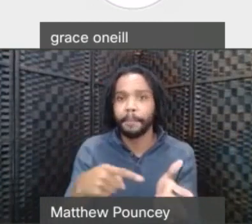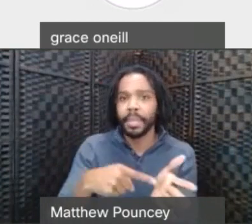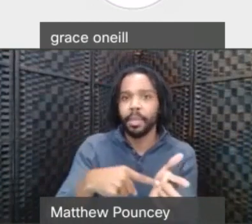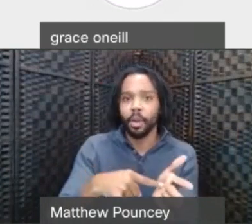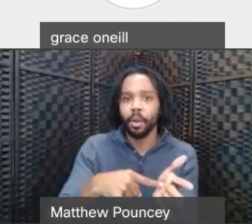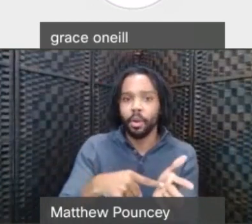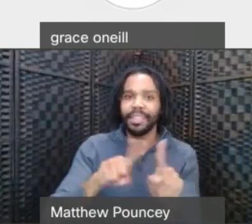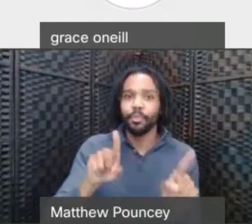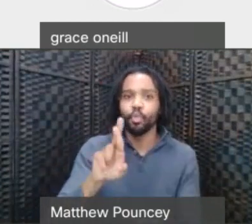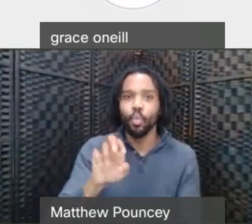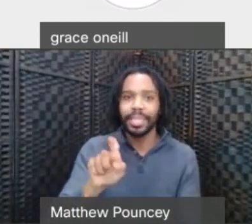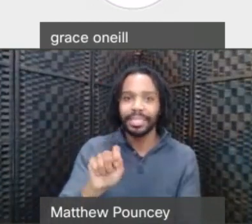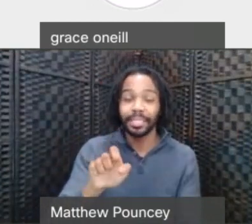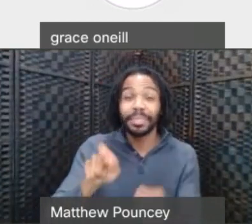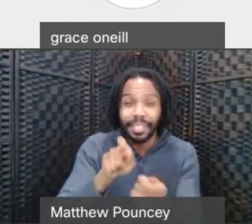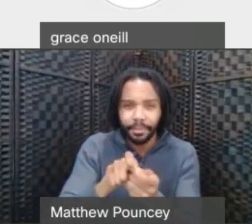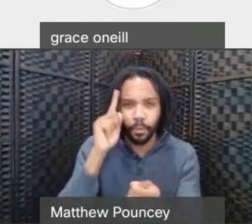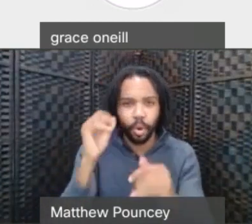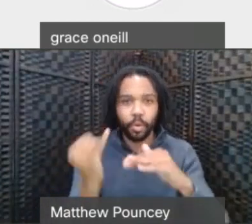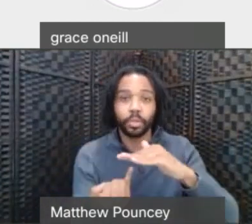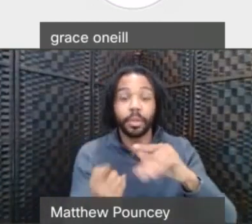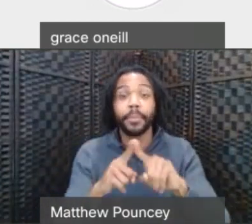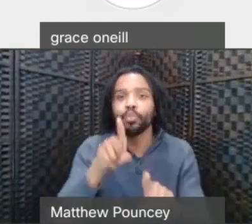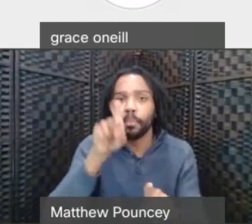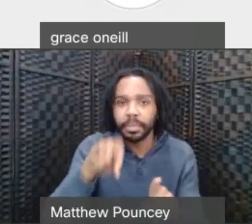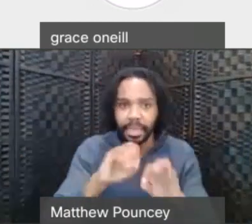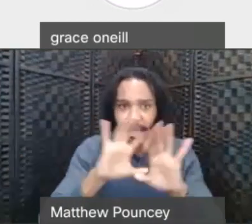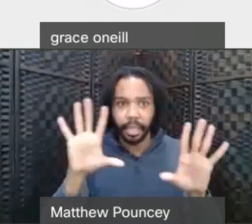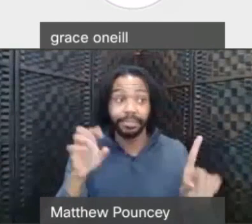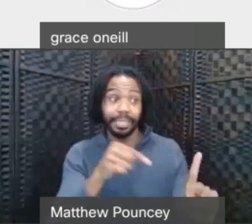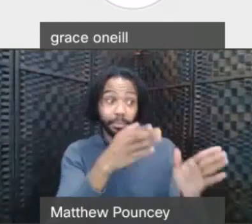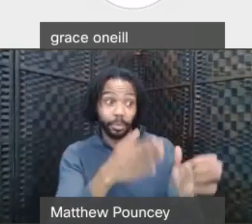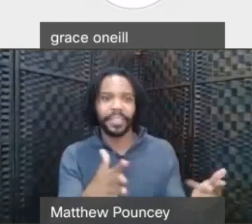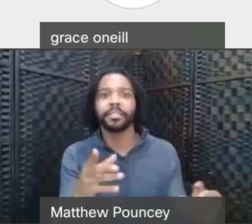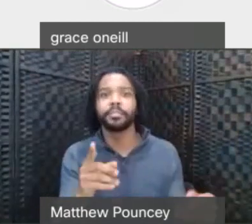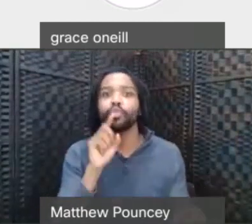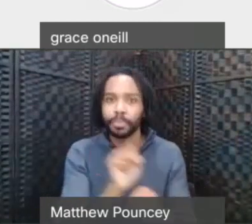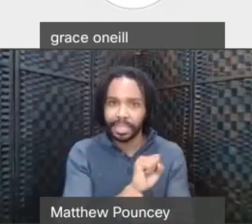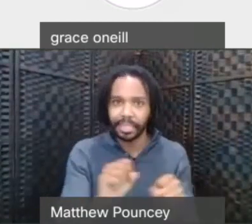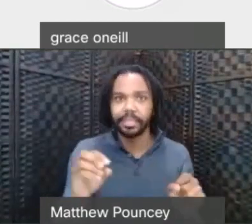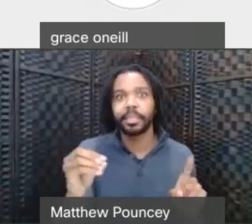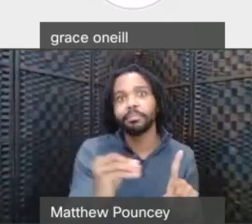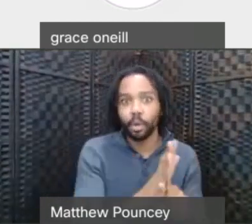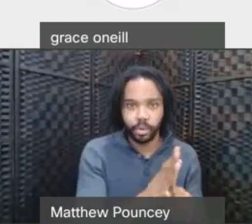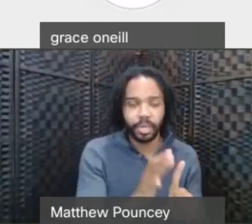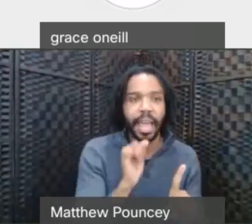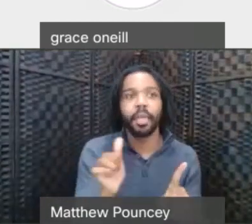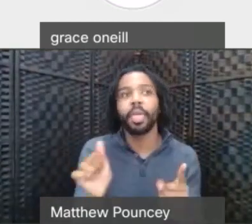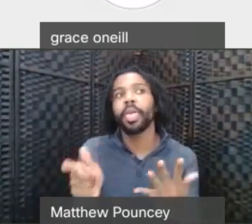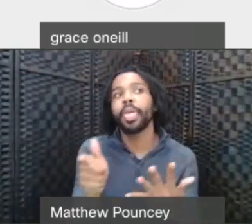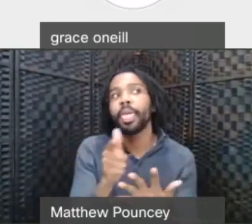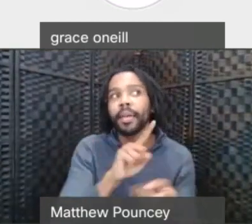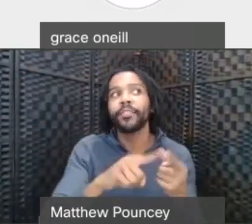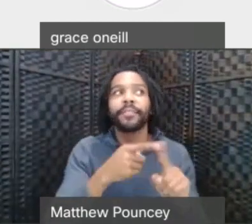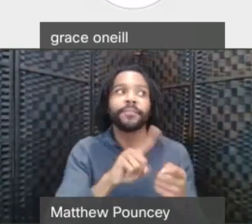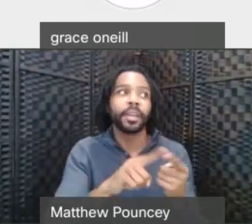you must be very clear that an actual exposure occurred, not just a friend of a friend of a friend